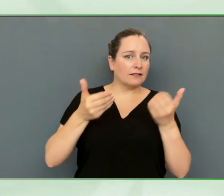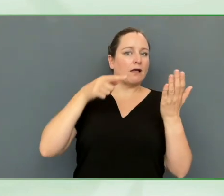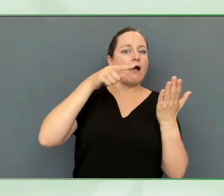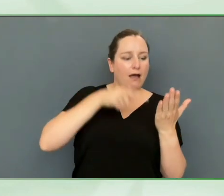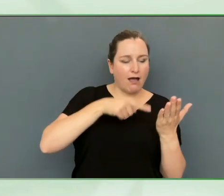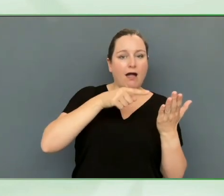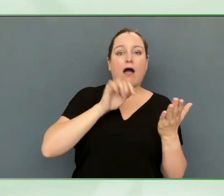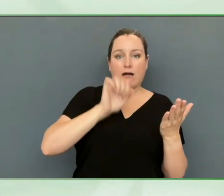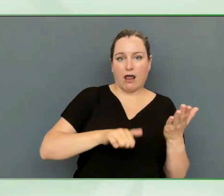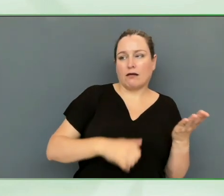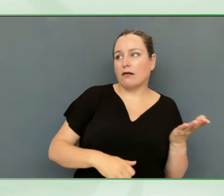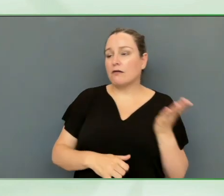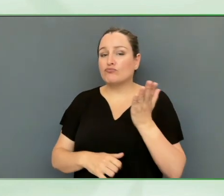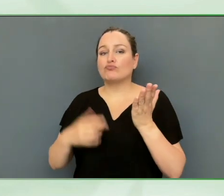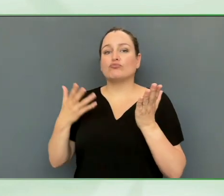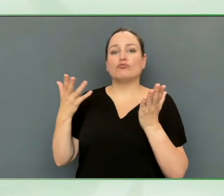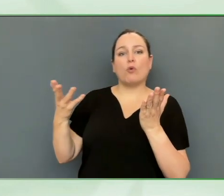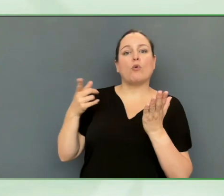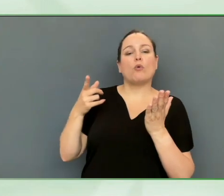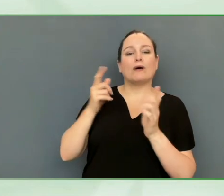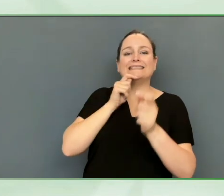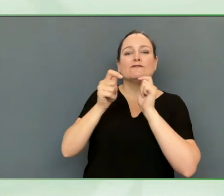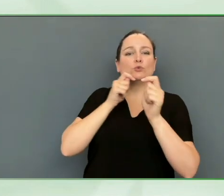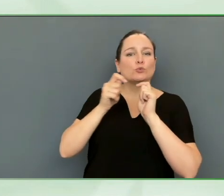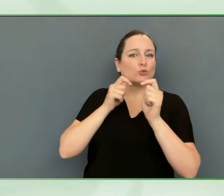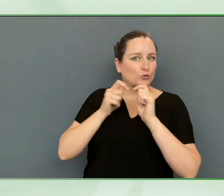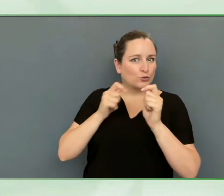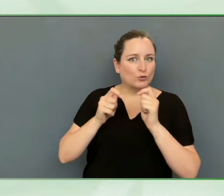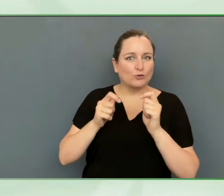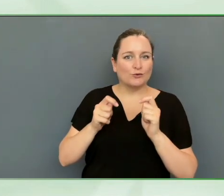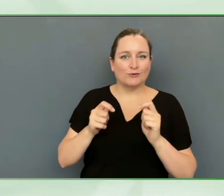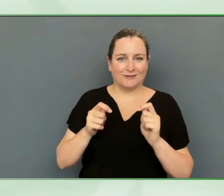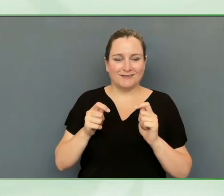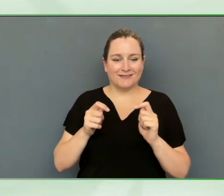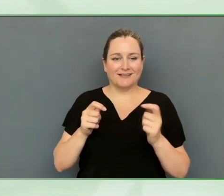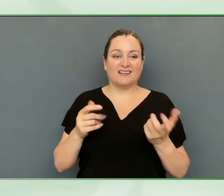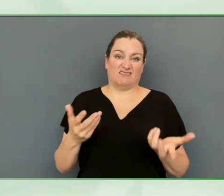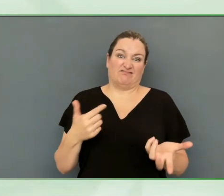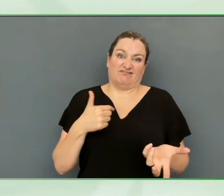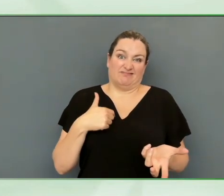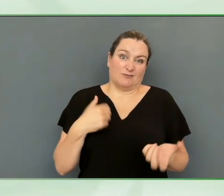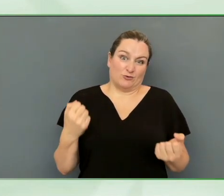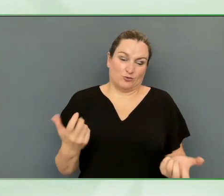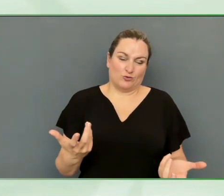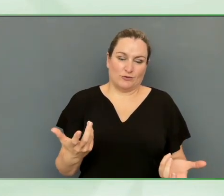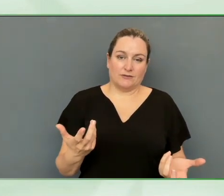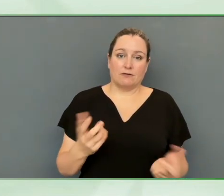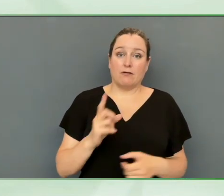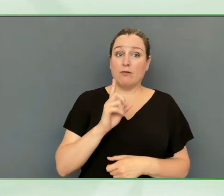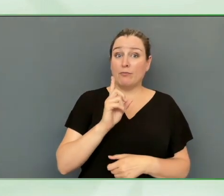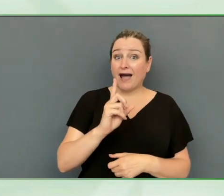So that is the best recruitment tool we have in the federal government. The retention part gets tricky.